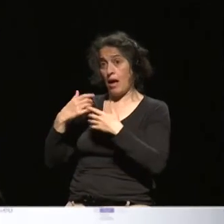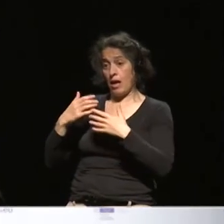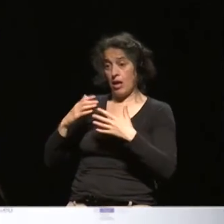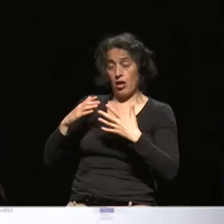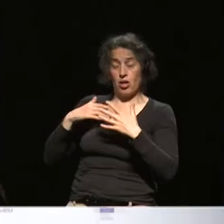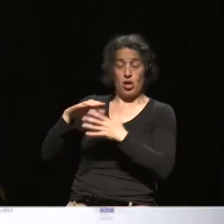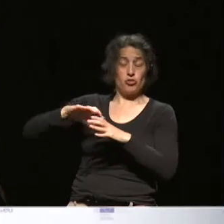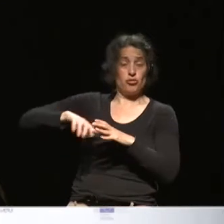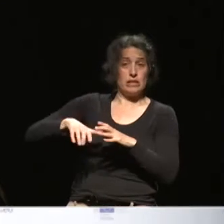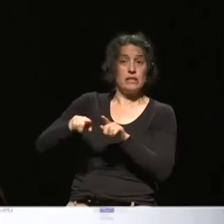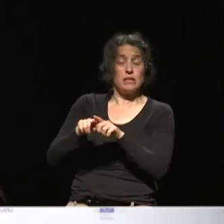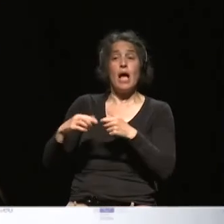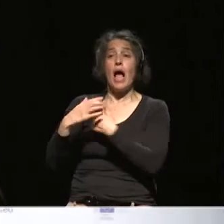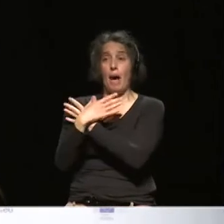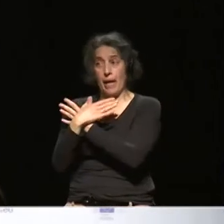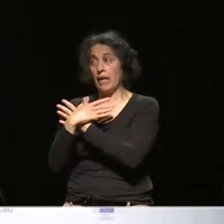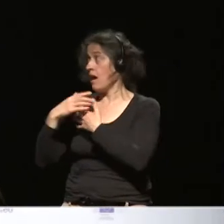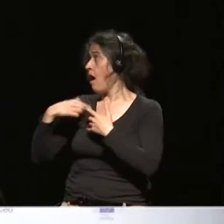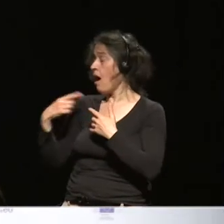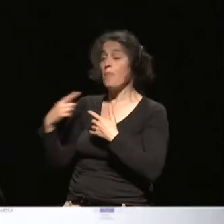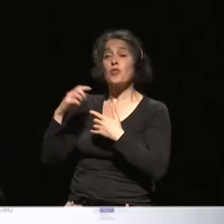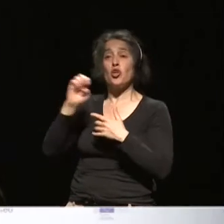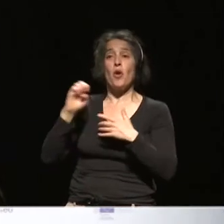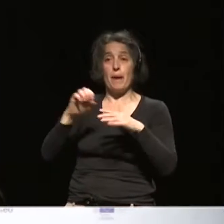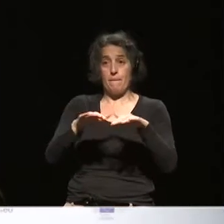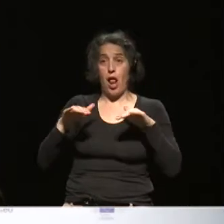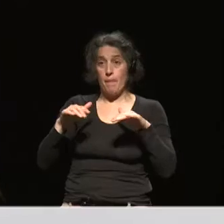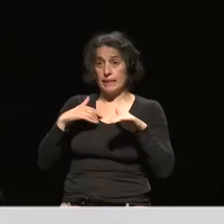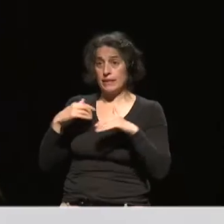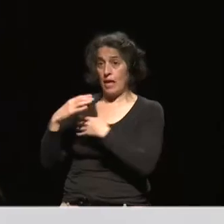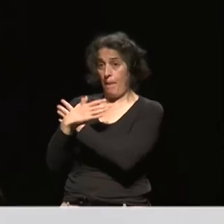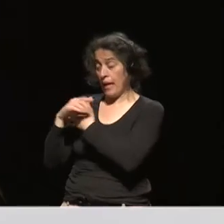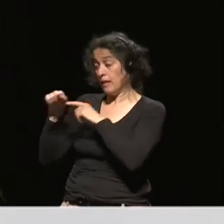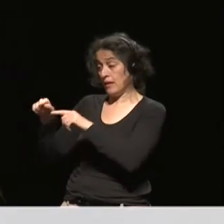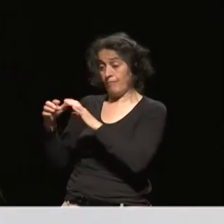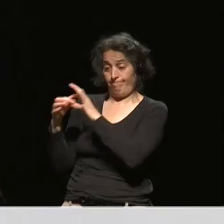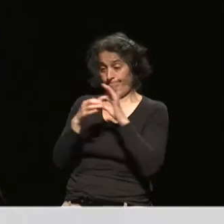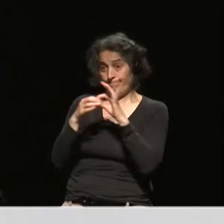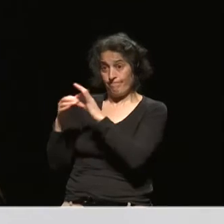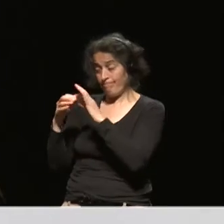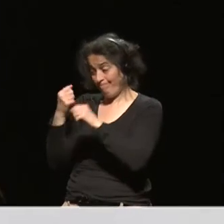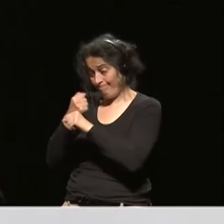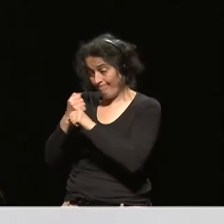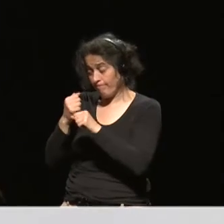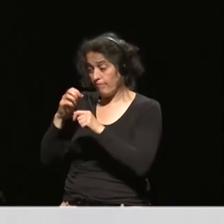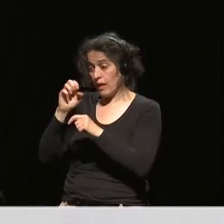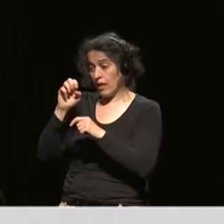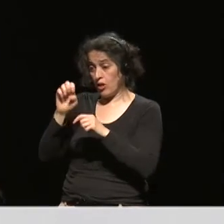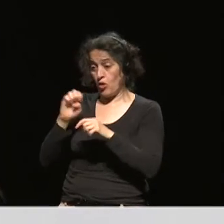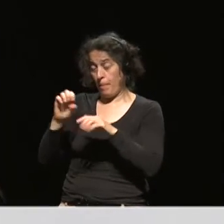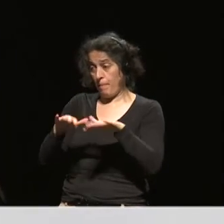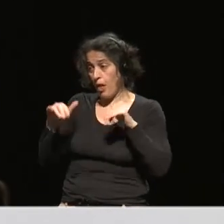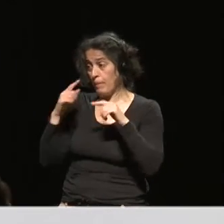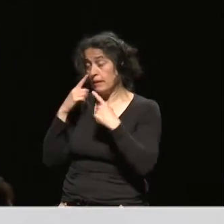the delegation with Albania of the European Parliament, and of course it's not just we don't have